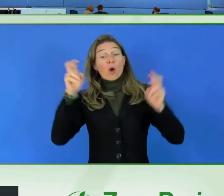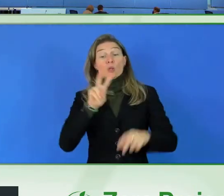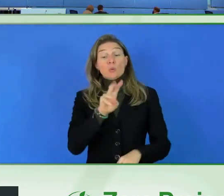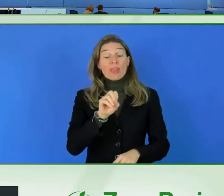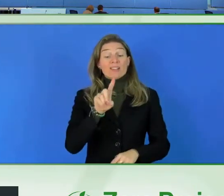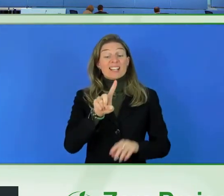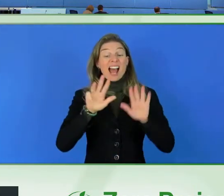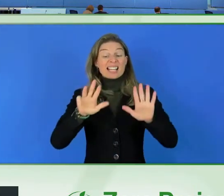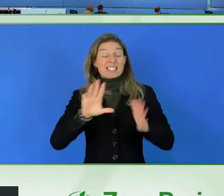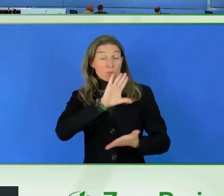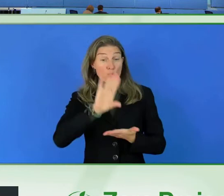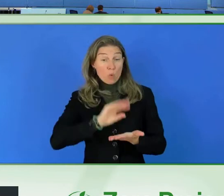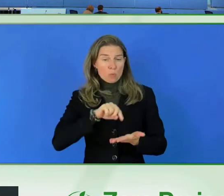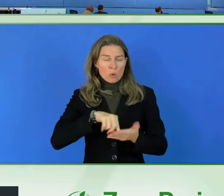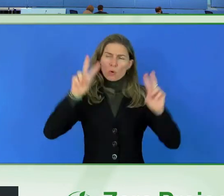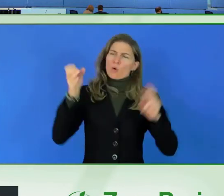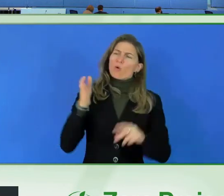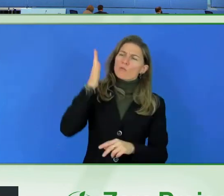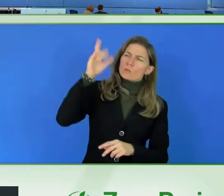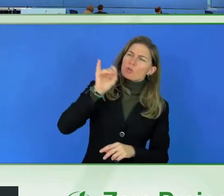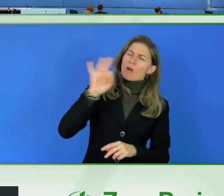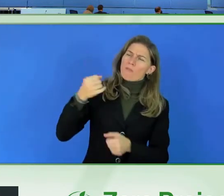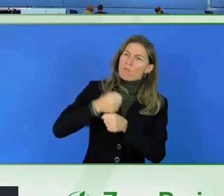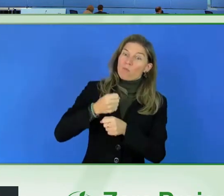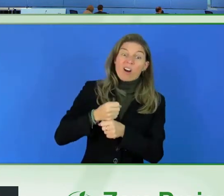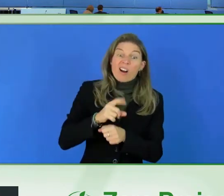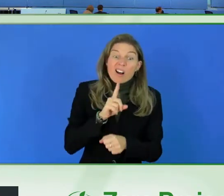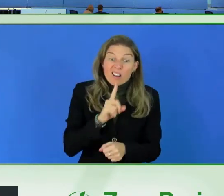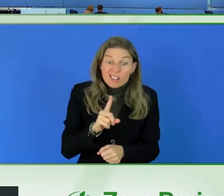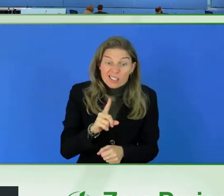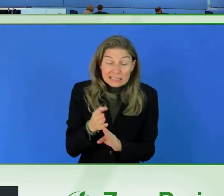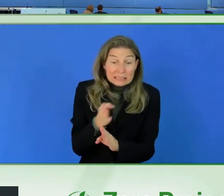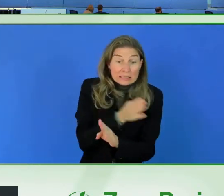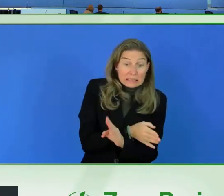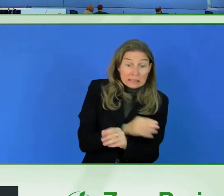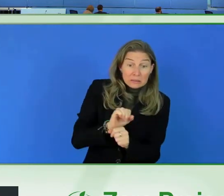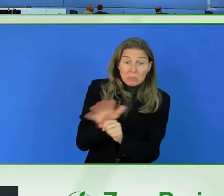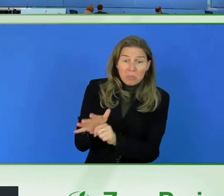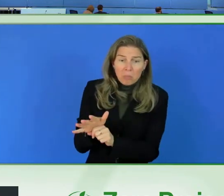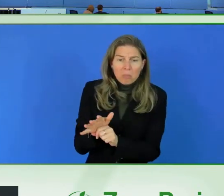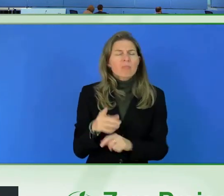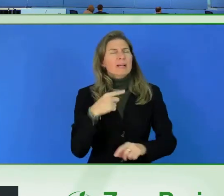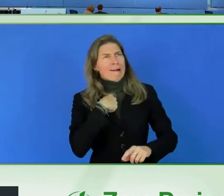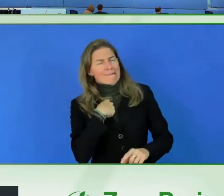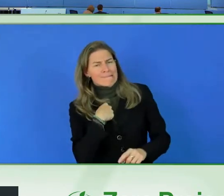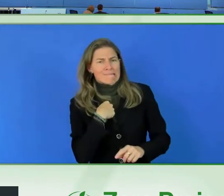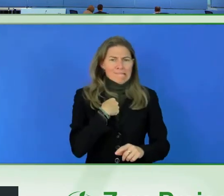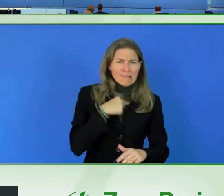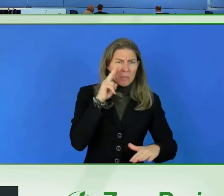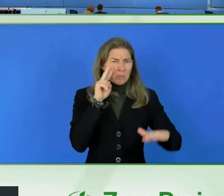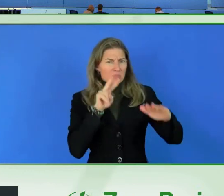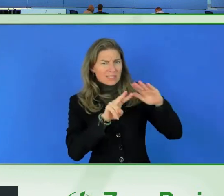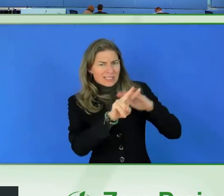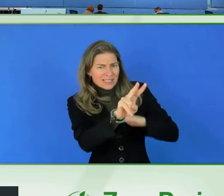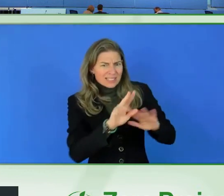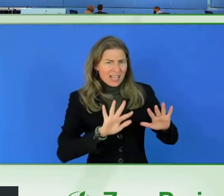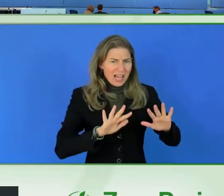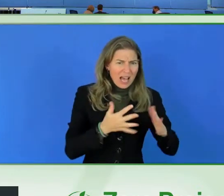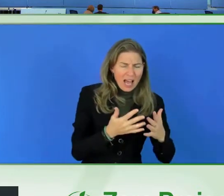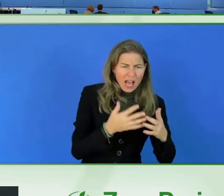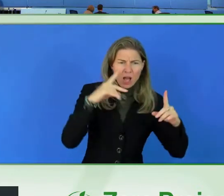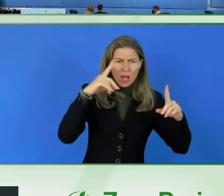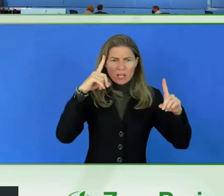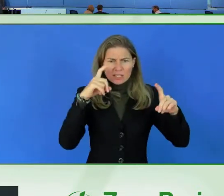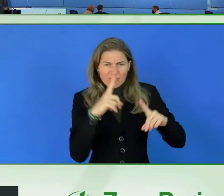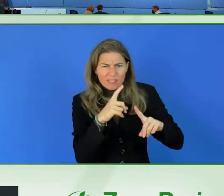the pandemic started, we were thinking, okay, predictions are very difficult, especially when they pertain to the future.